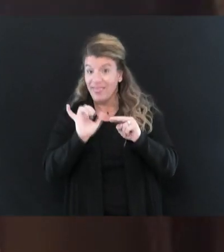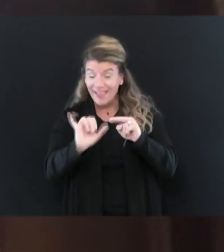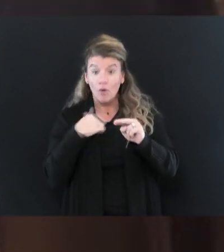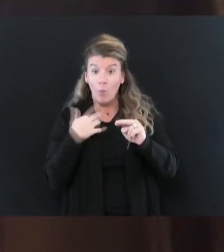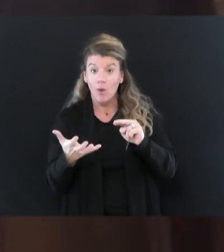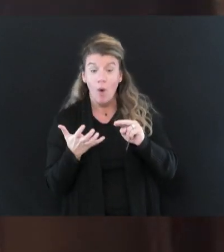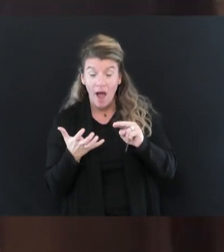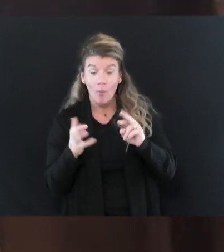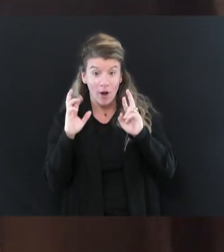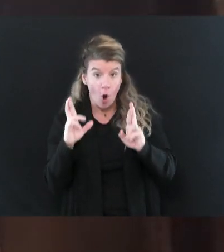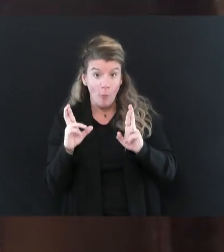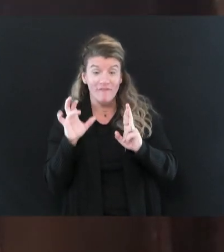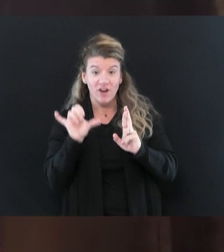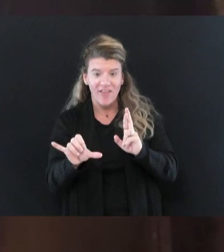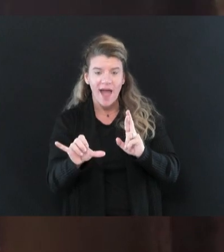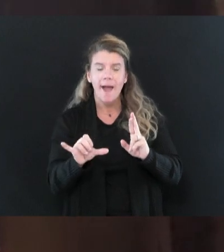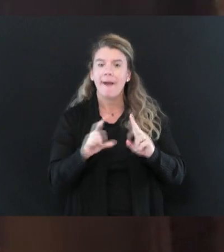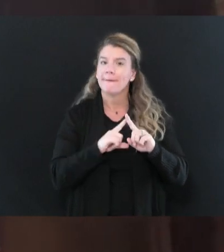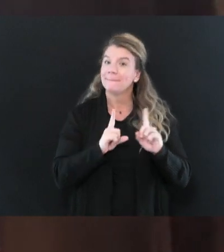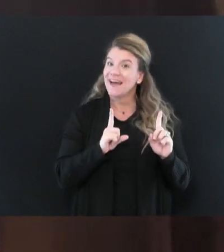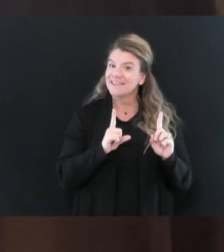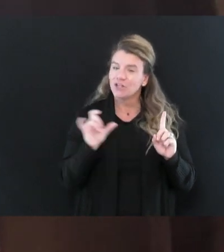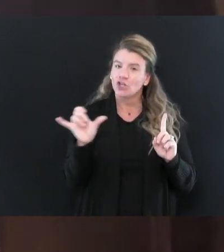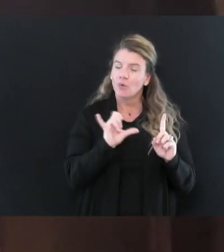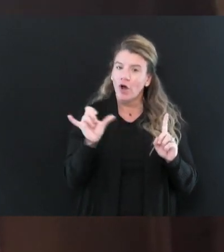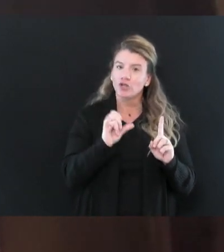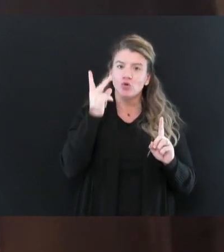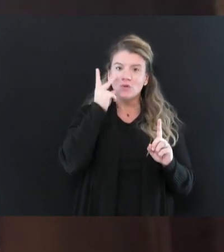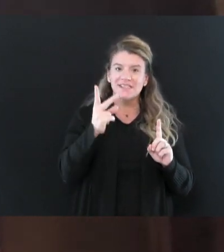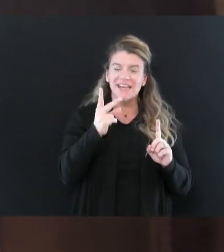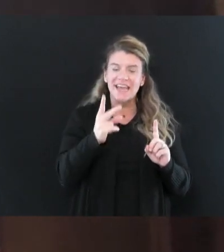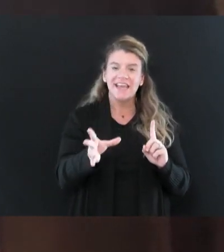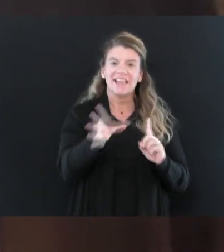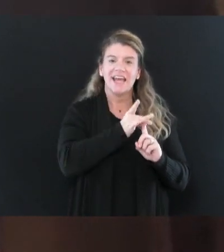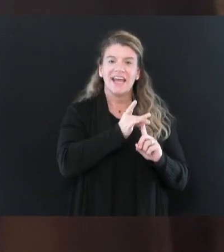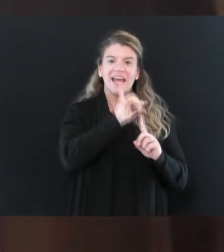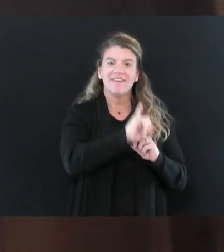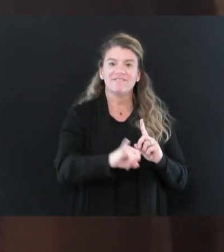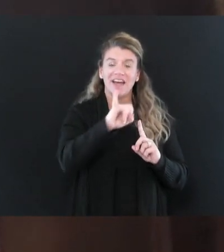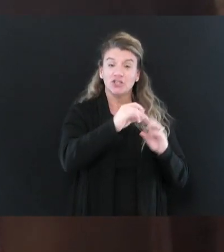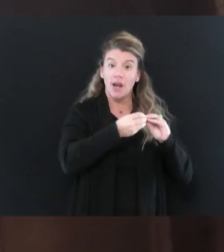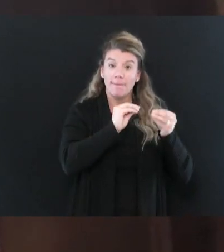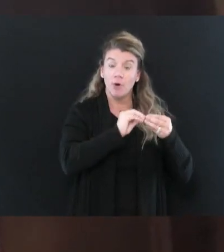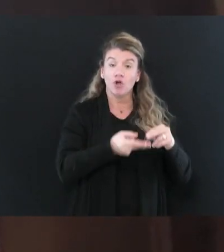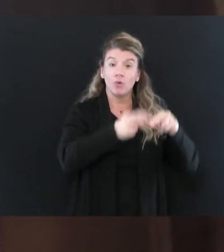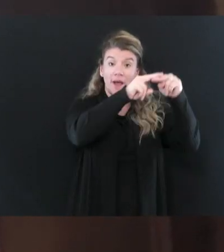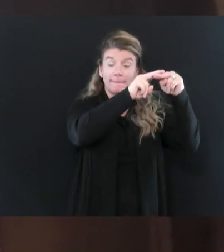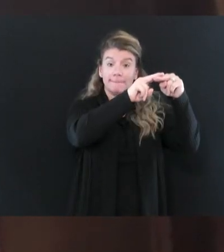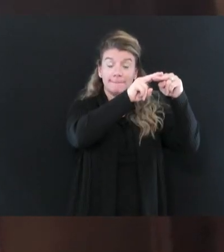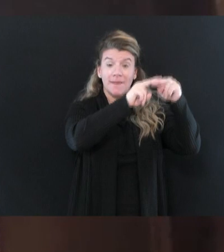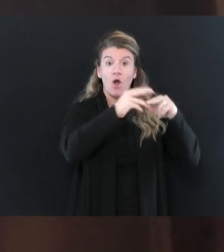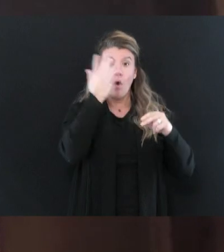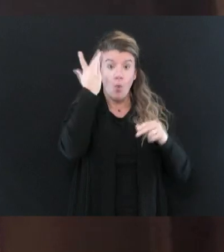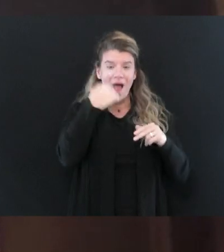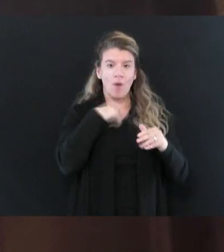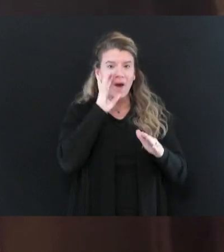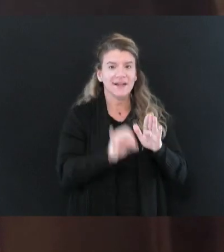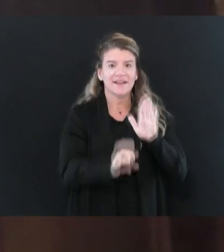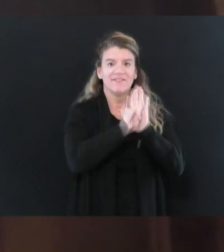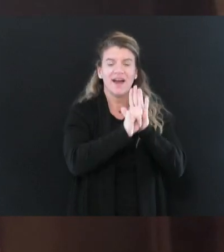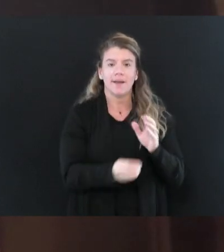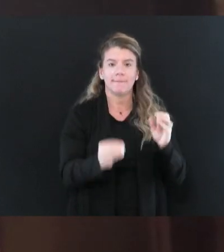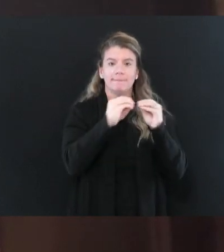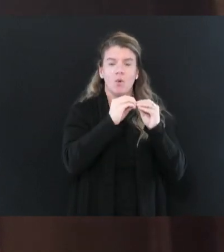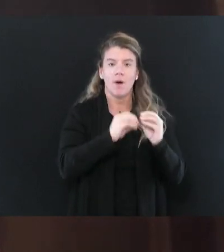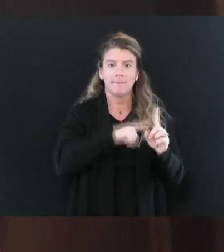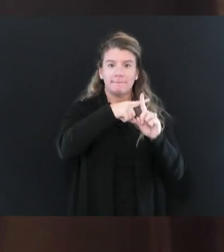would hope. But we also see that incidence or infection rate goes up, because as we identify more positive